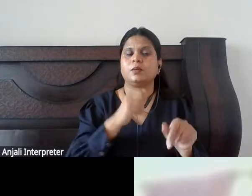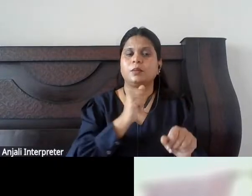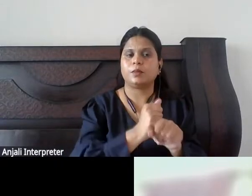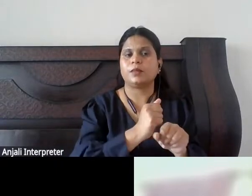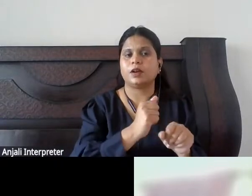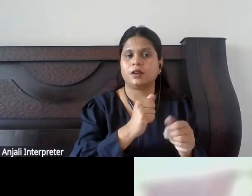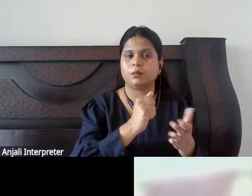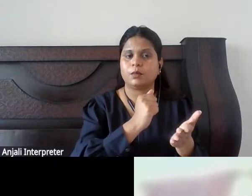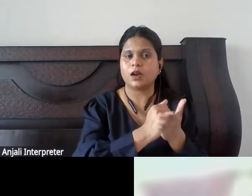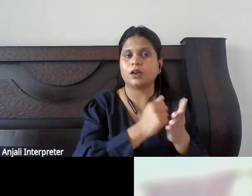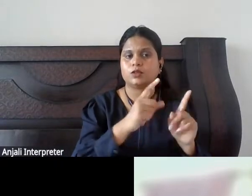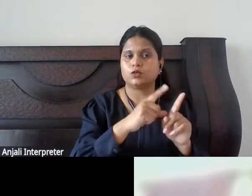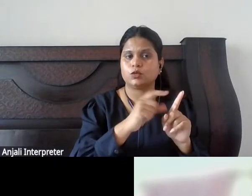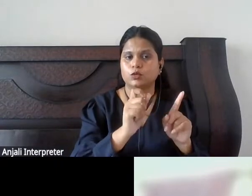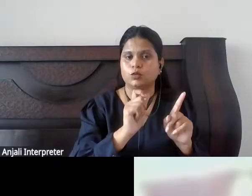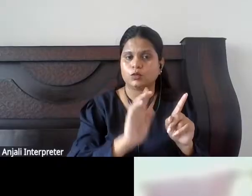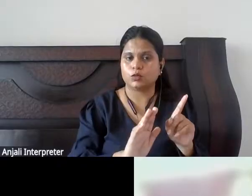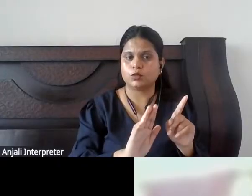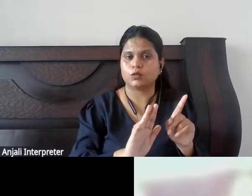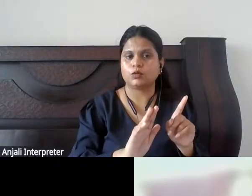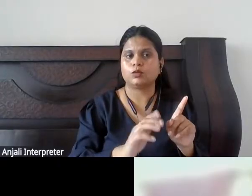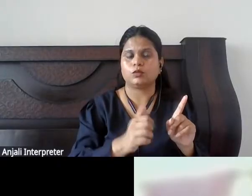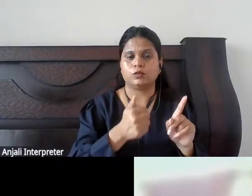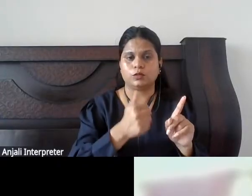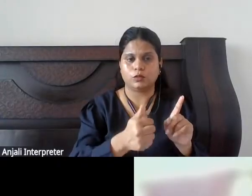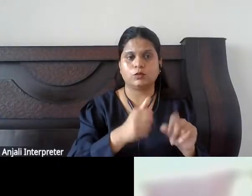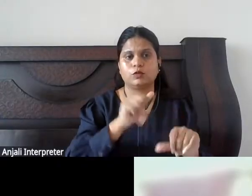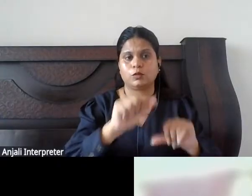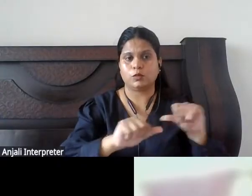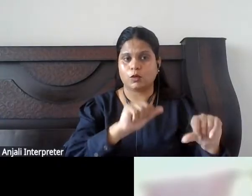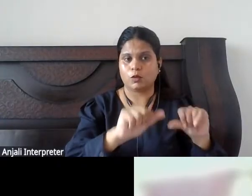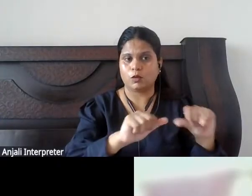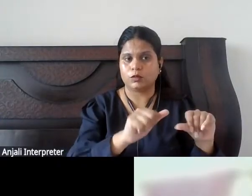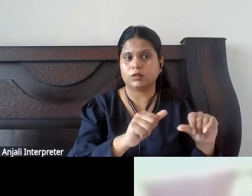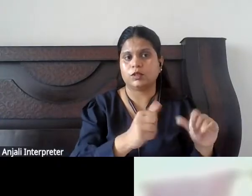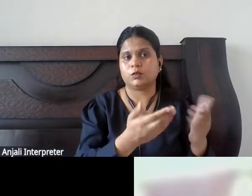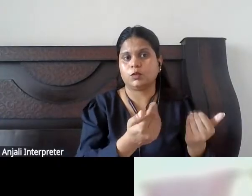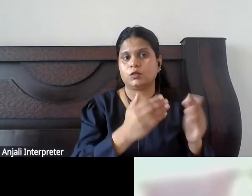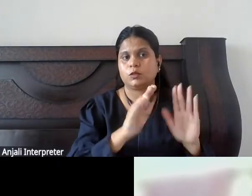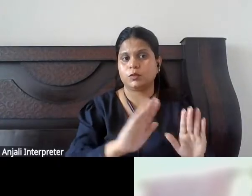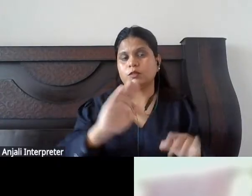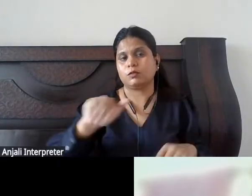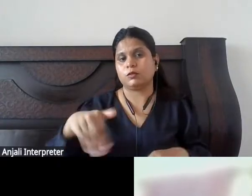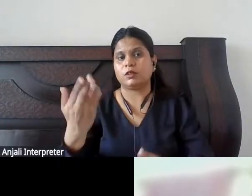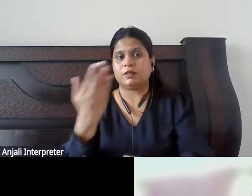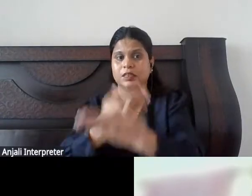good process and get the real numbers of the disability sector.